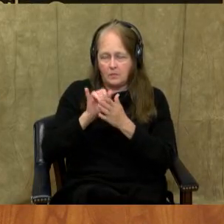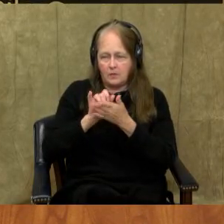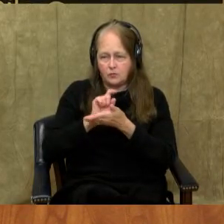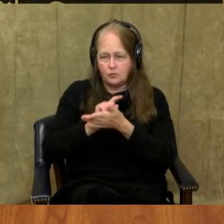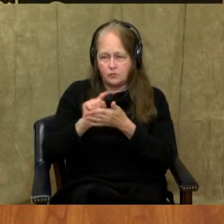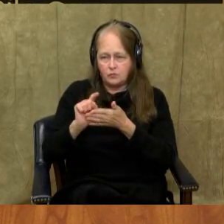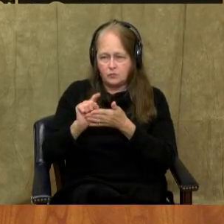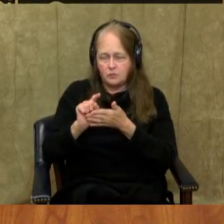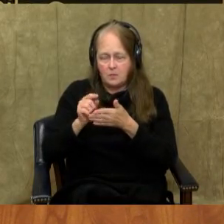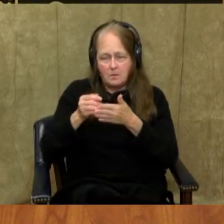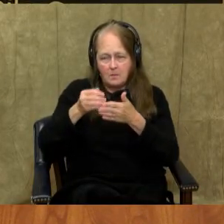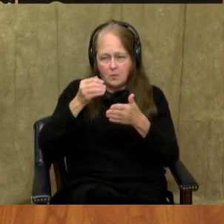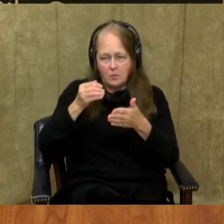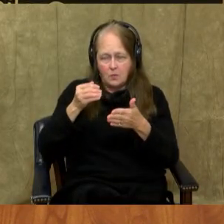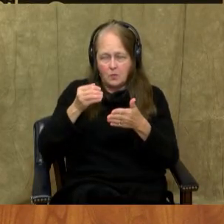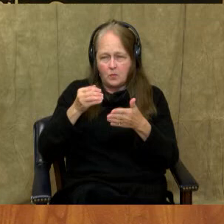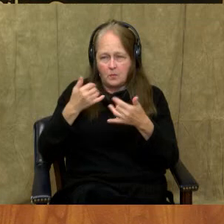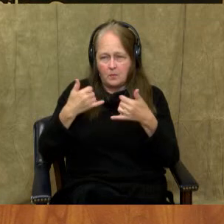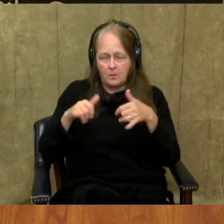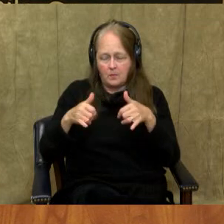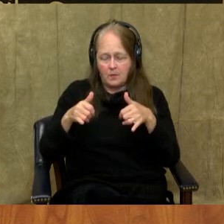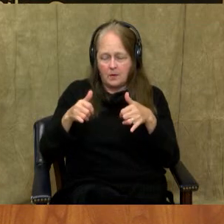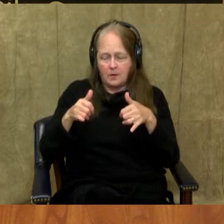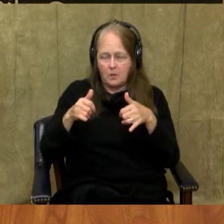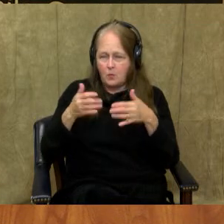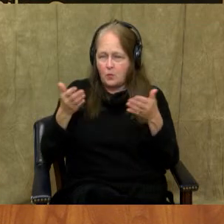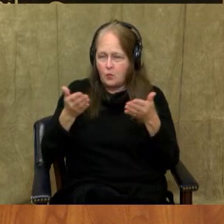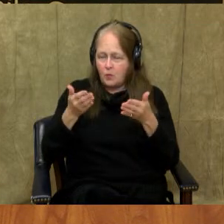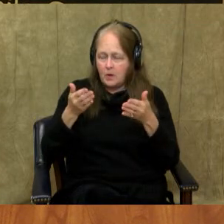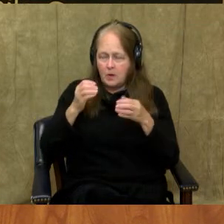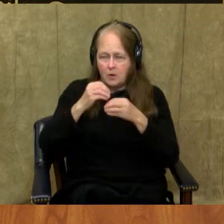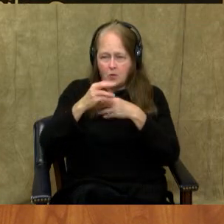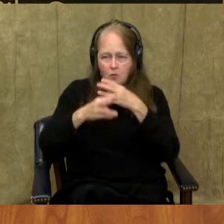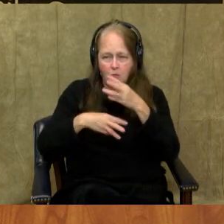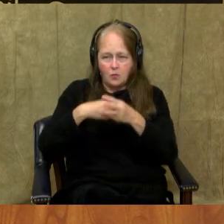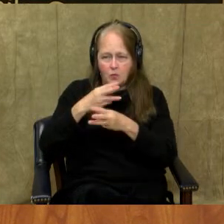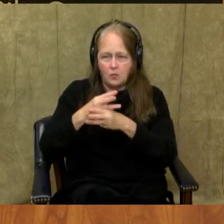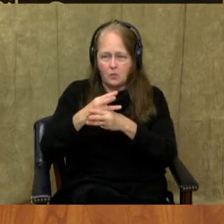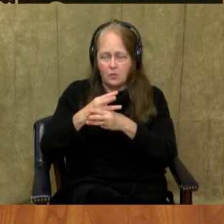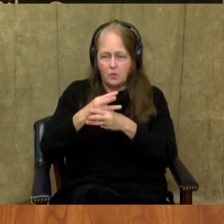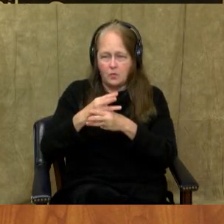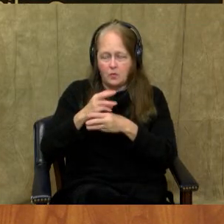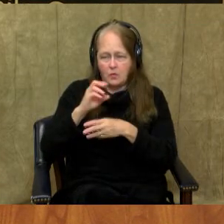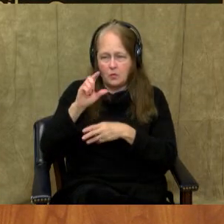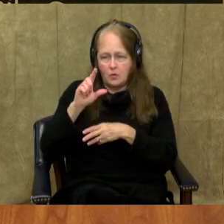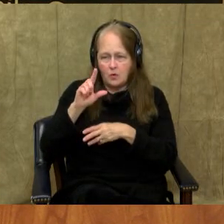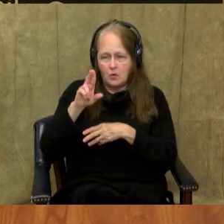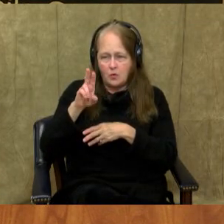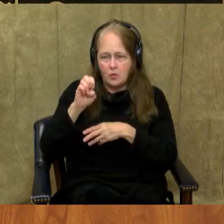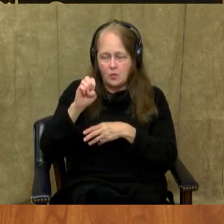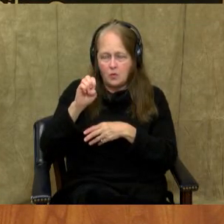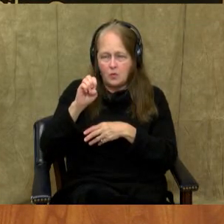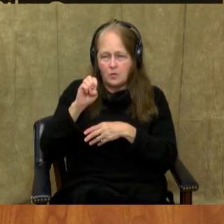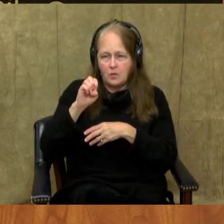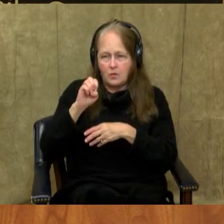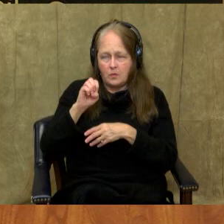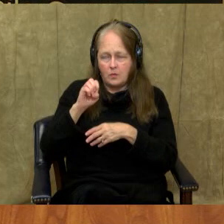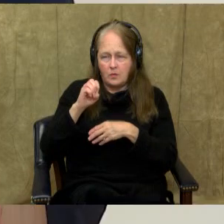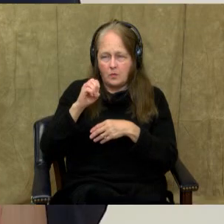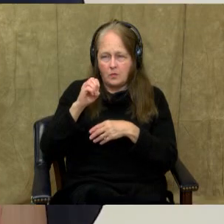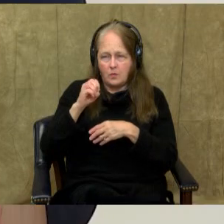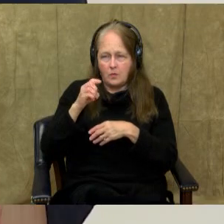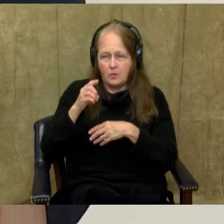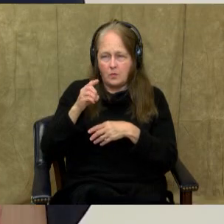week. But before we do that, let's play our Where in the World game. Where in the World is where we try to guess the correct location with as few clues as possible.